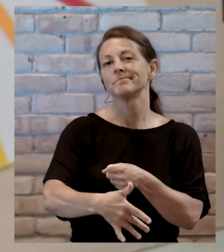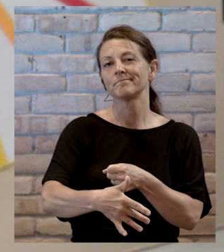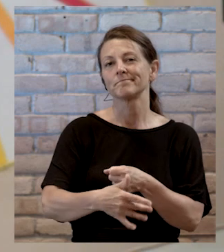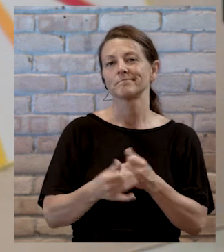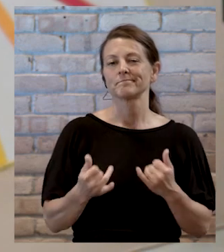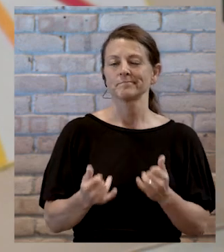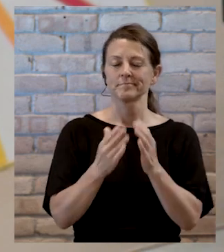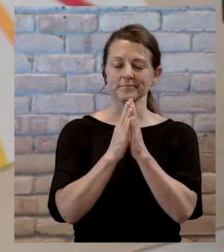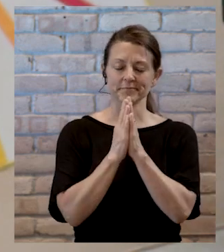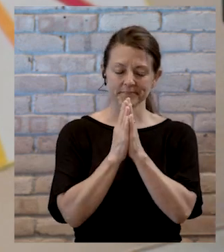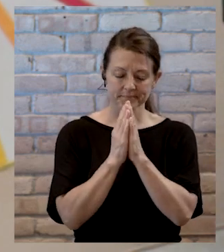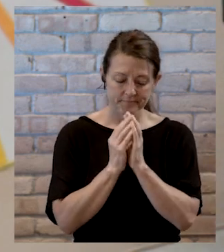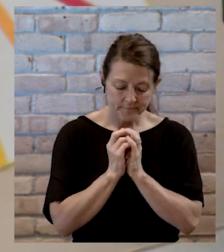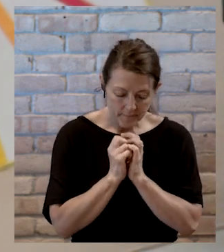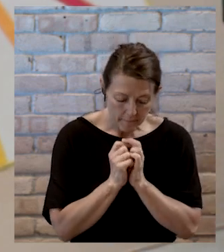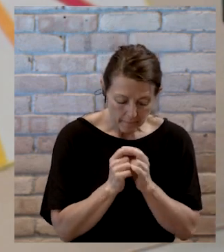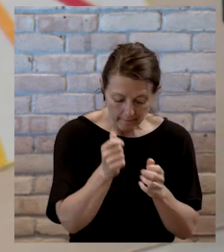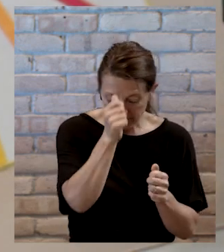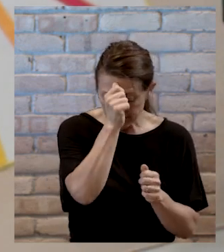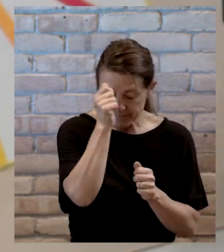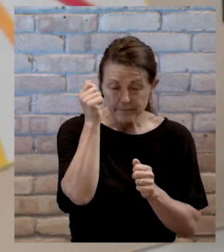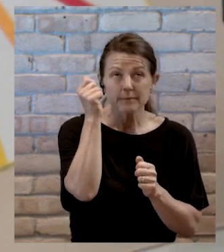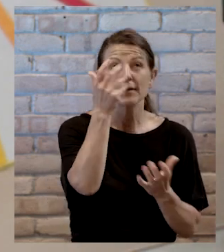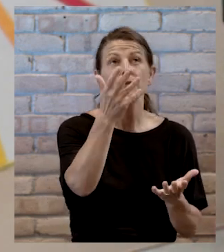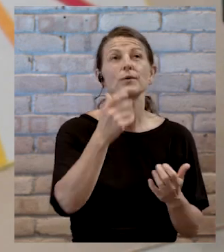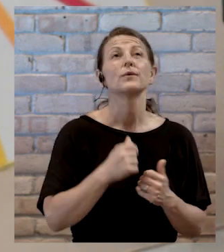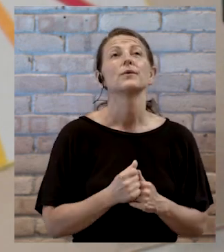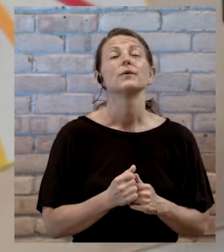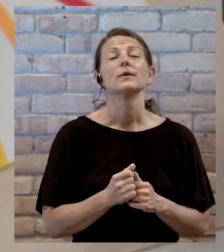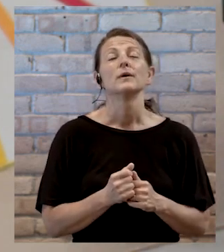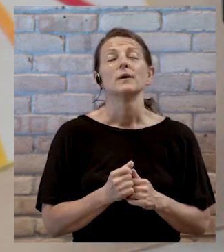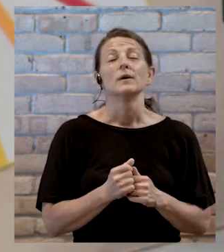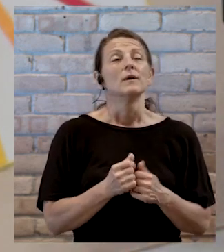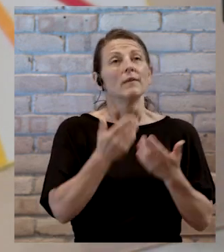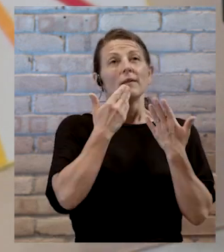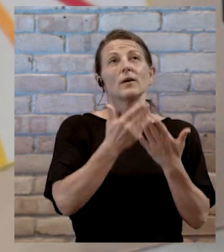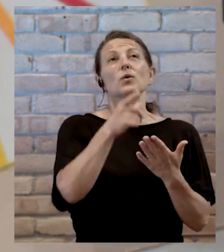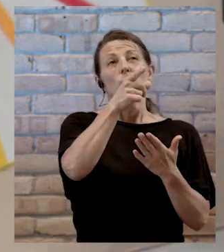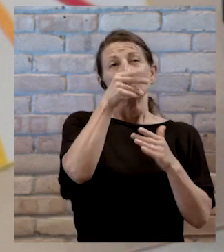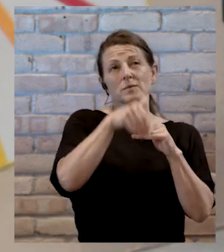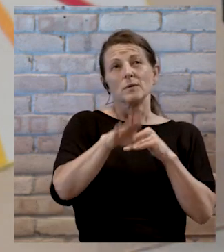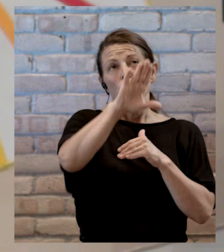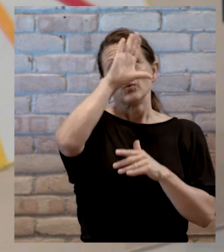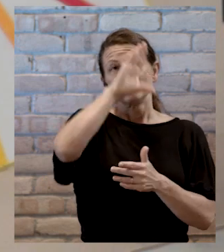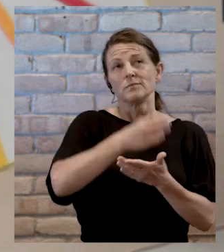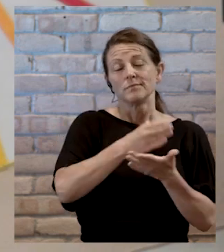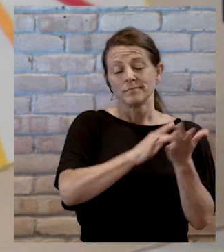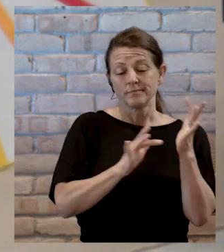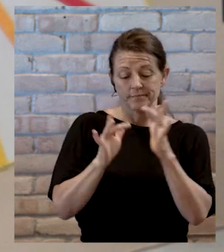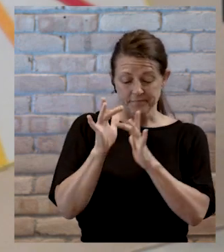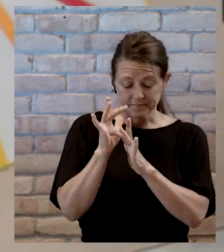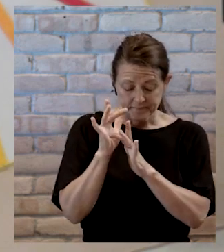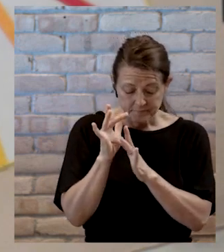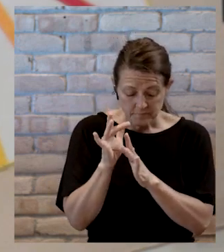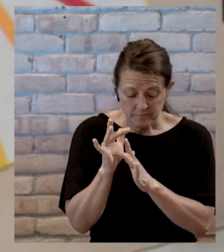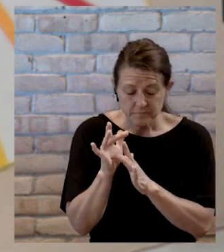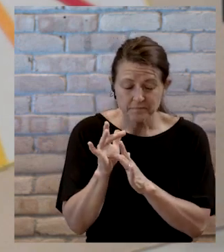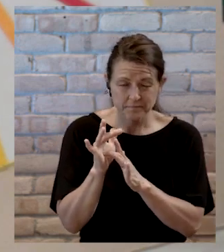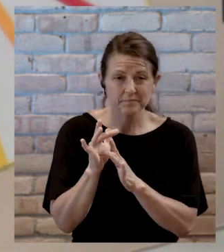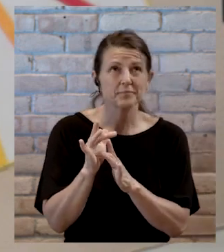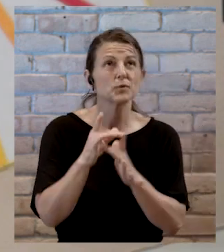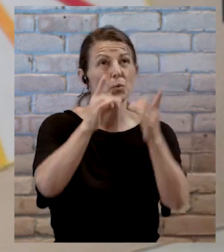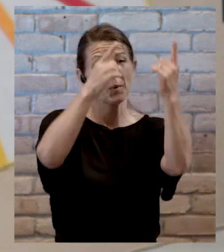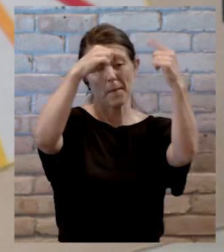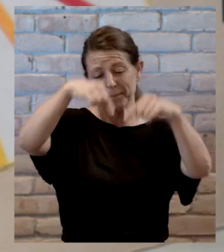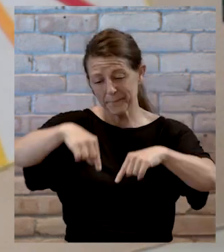Let's pray. Father, we thank you that you sent your Son Jesus into this